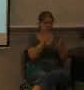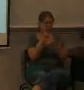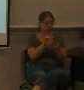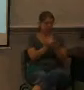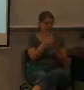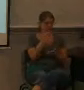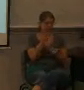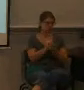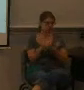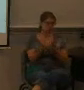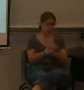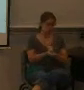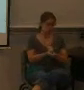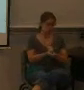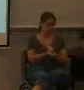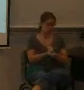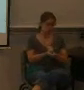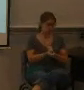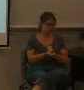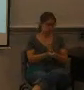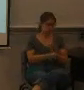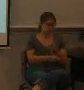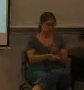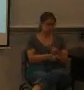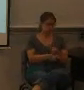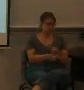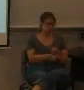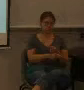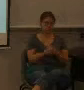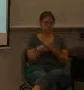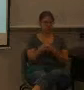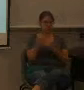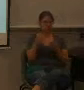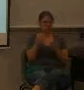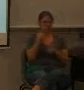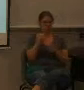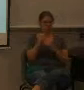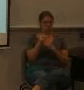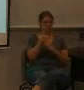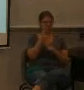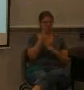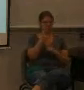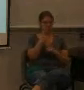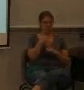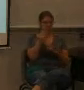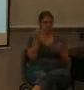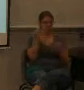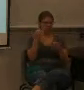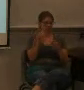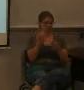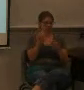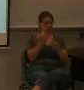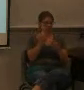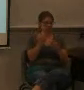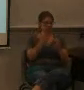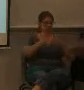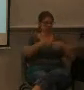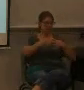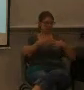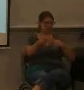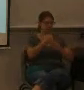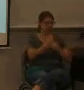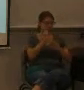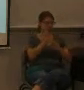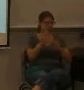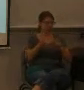that to change. All right. Another way of looking at it is let's say you have an automobile plant and you're making